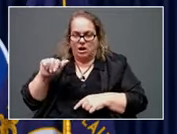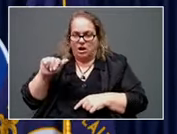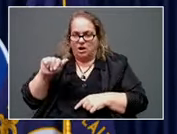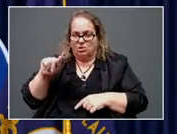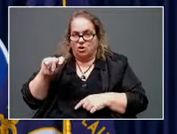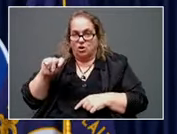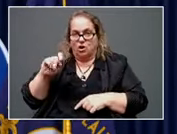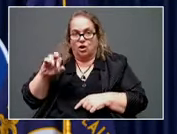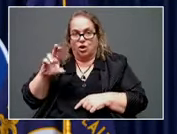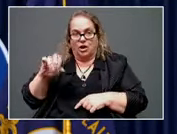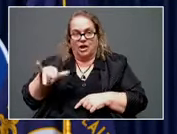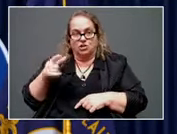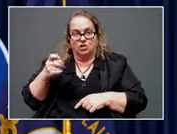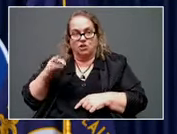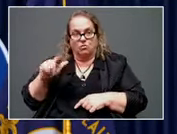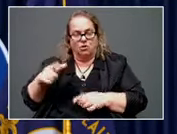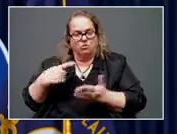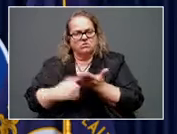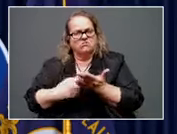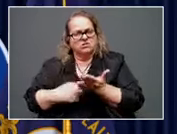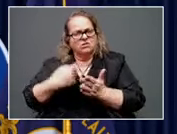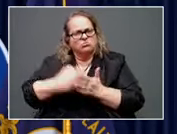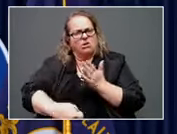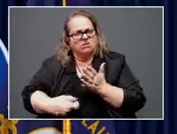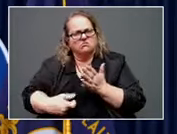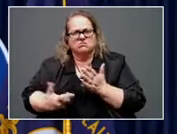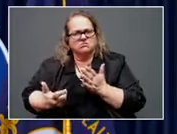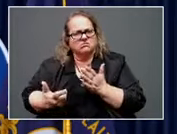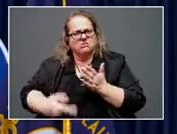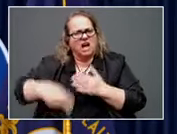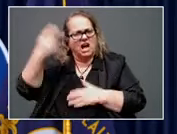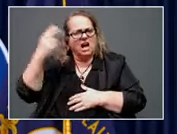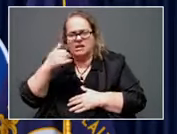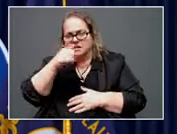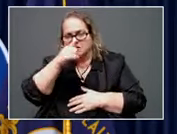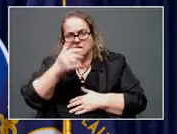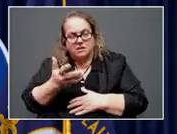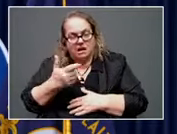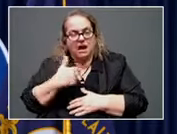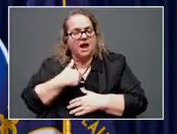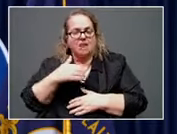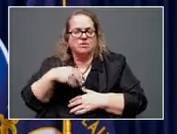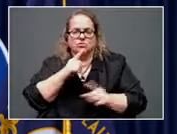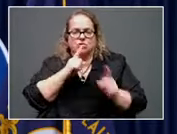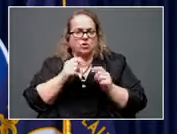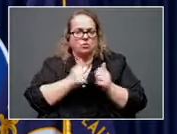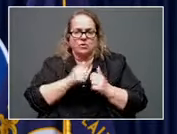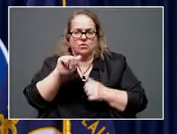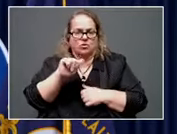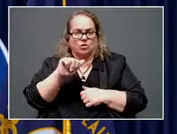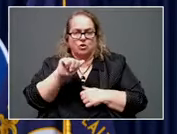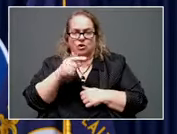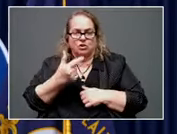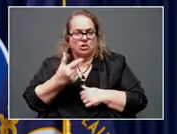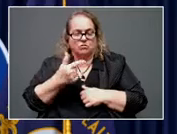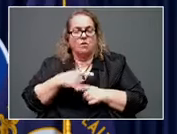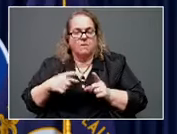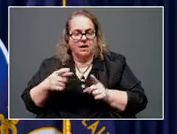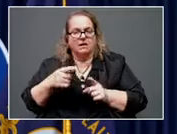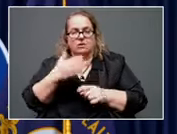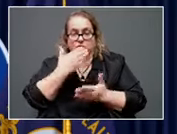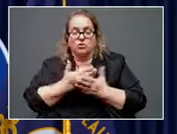price gouging on that, though I have not talked to the Attorney General. Real good question on the state office